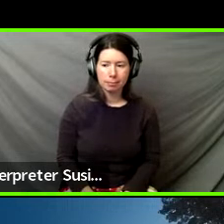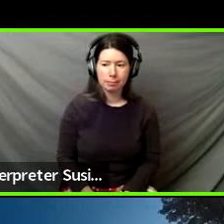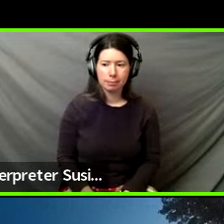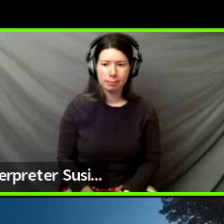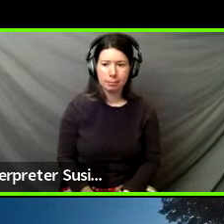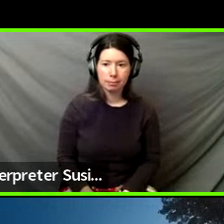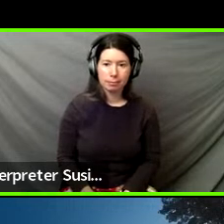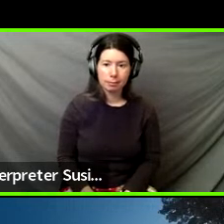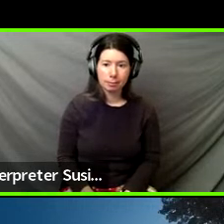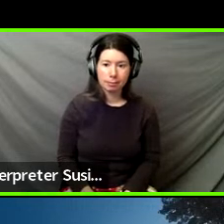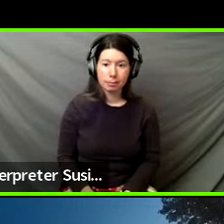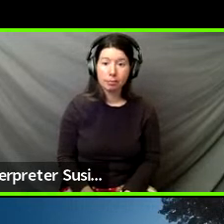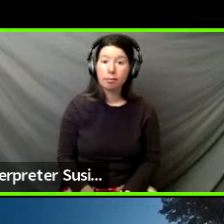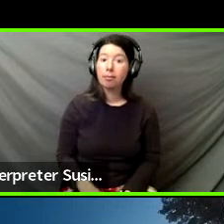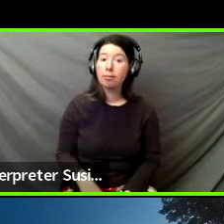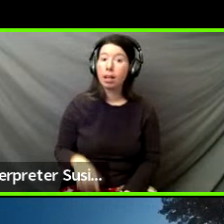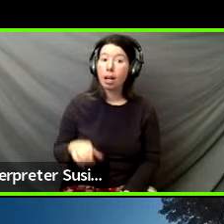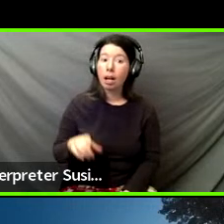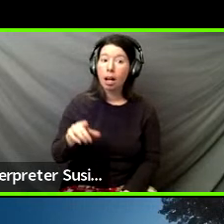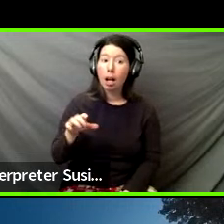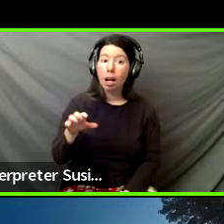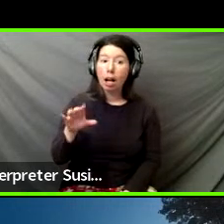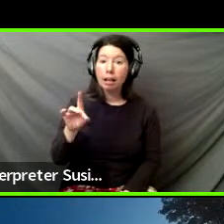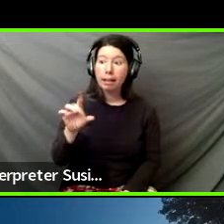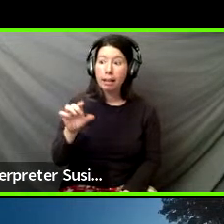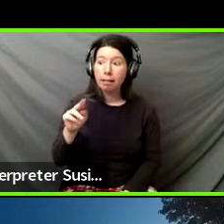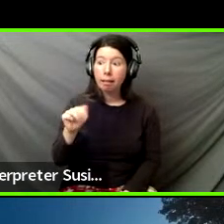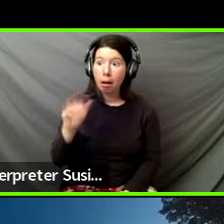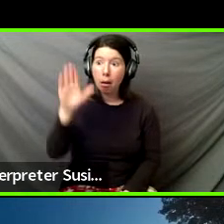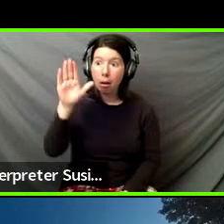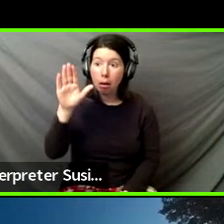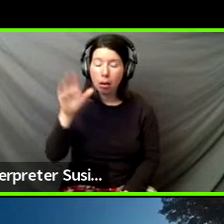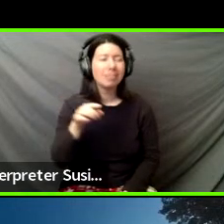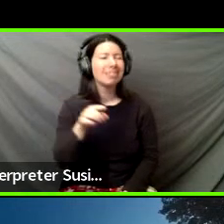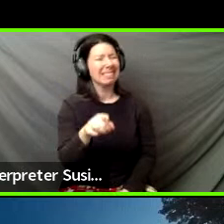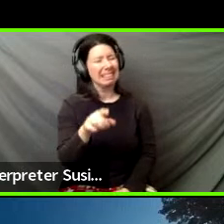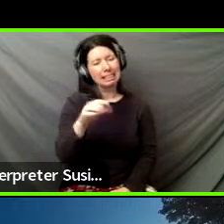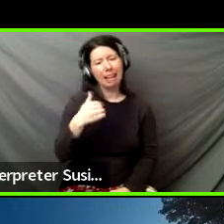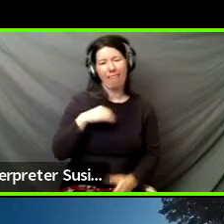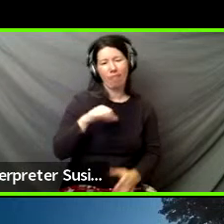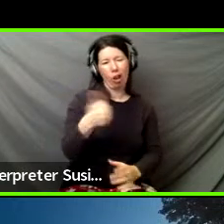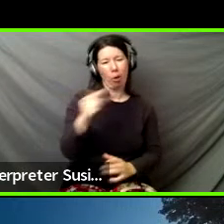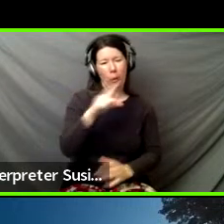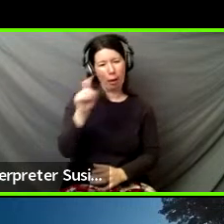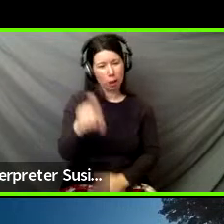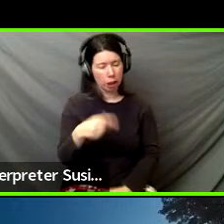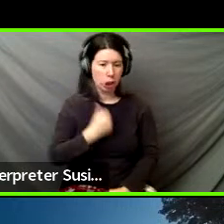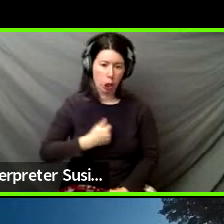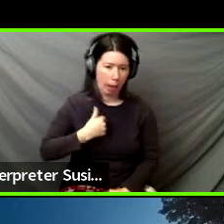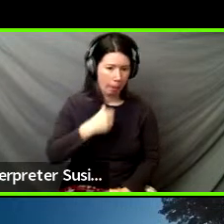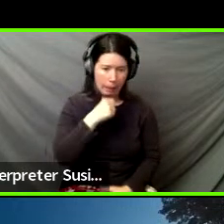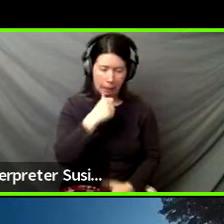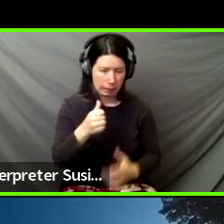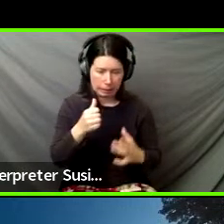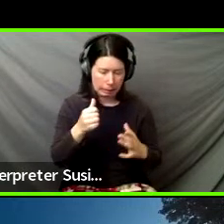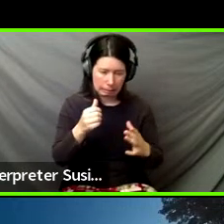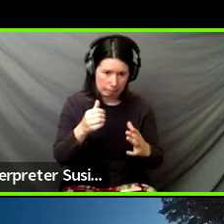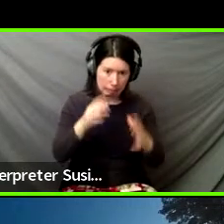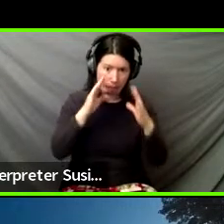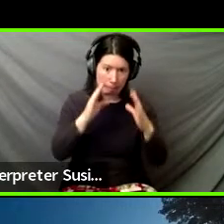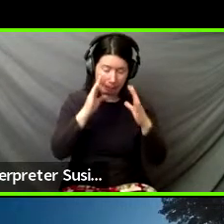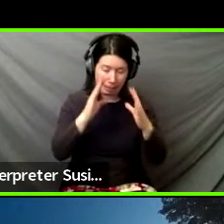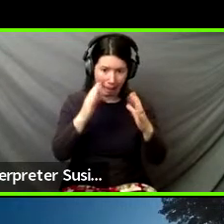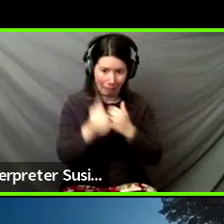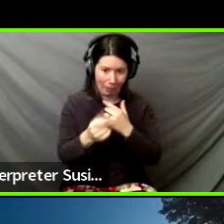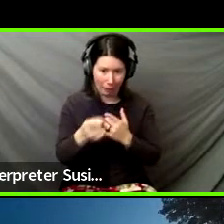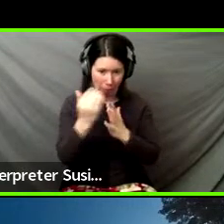And Dina, is your hand a holdover from before, or you got another question? Yeah, I do have another question. I'm sorry, great. I wasn't paying as close attention to all the things that